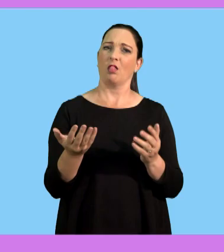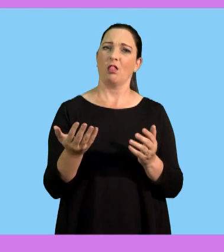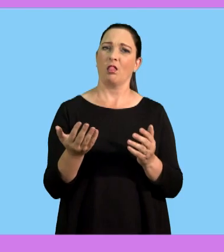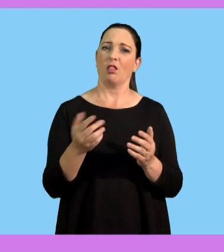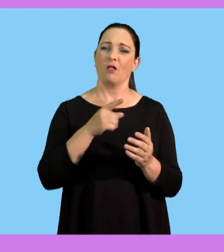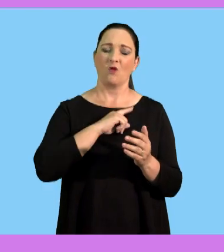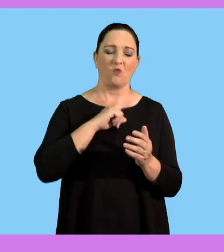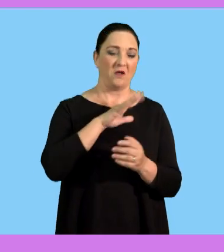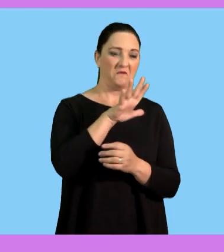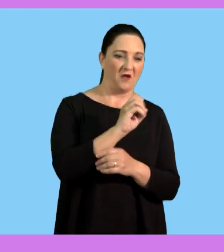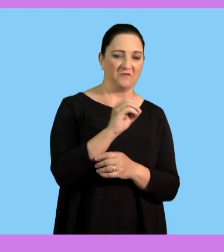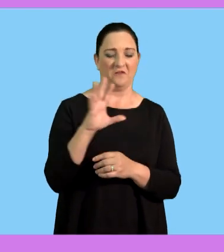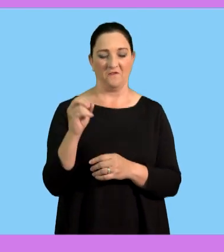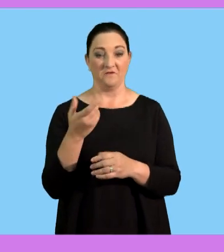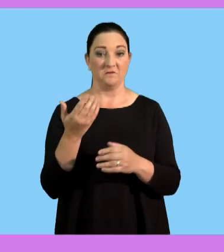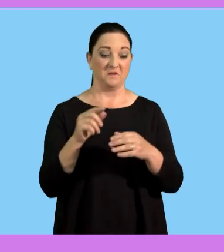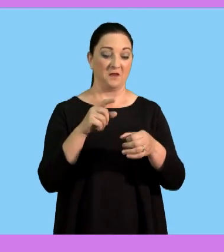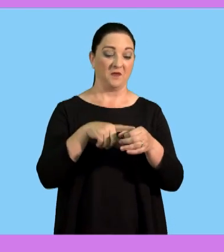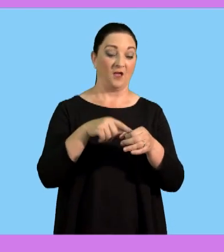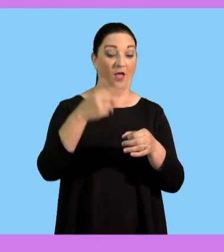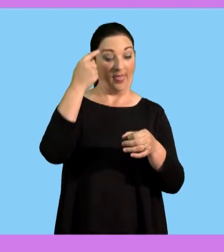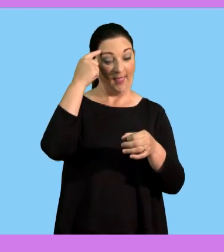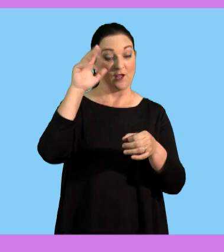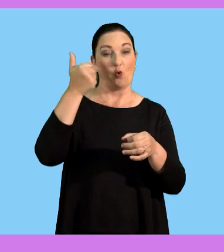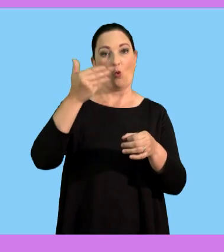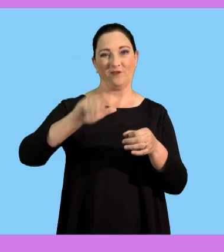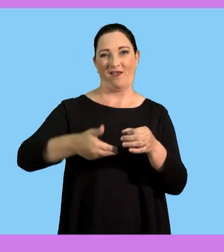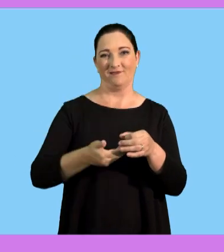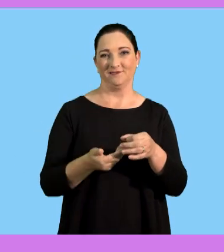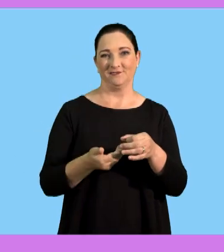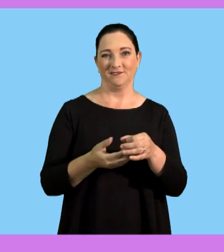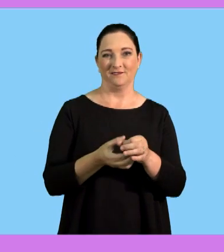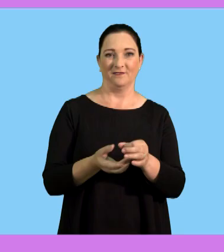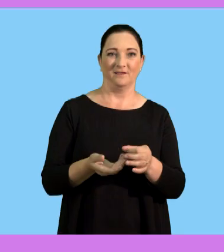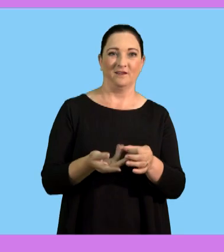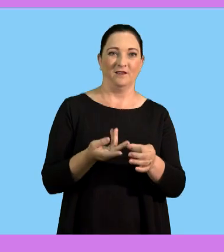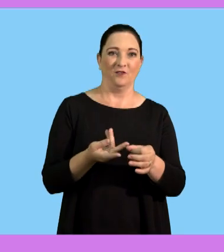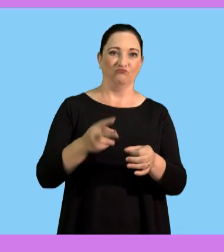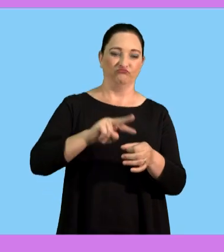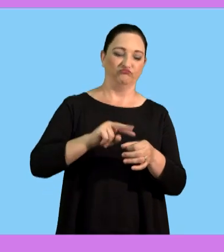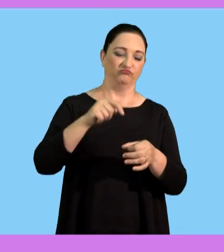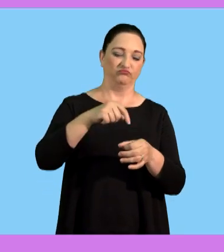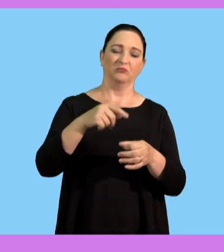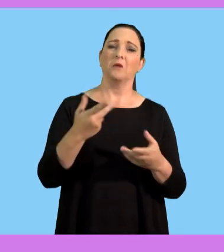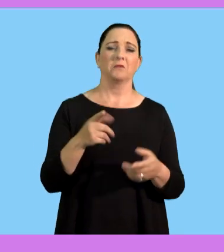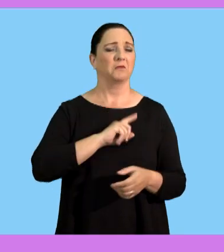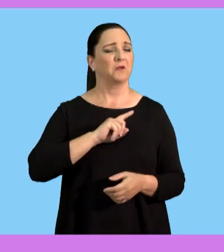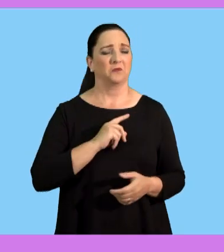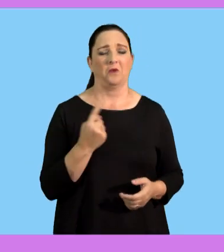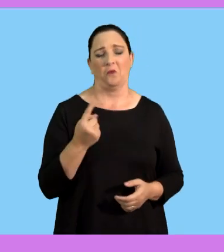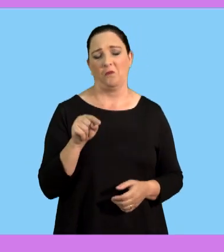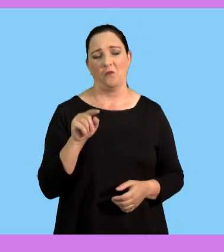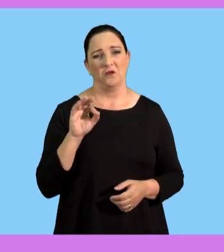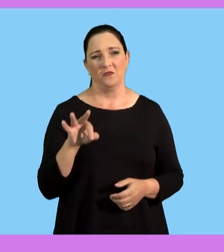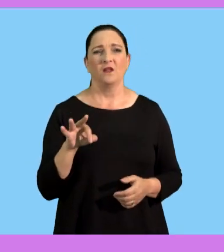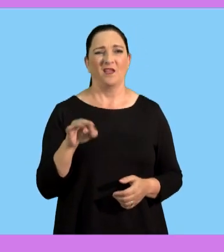the outcome can either be tails or it can be heads. So, therefore, I'm going to say 1.3 is